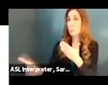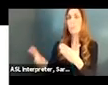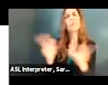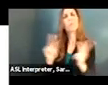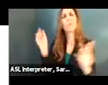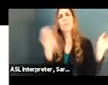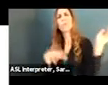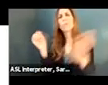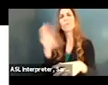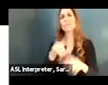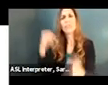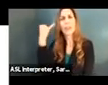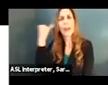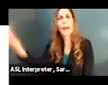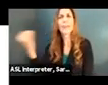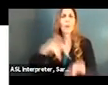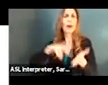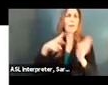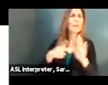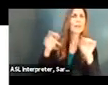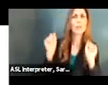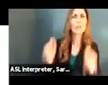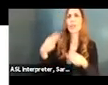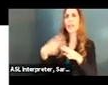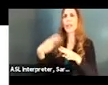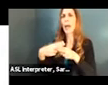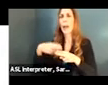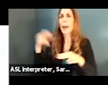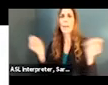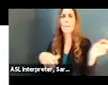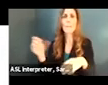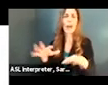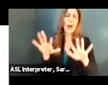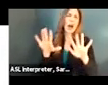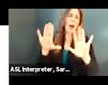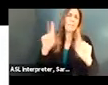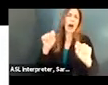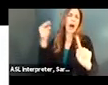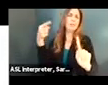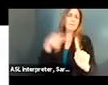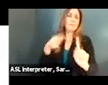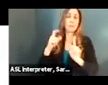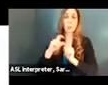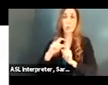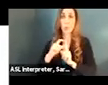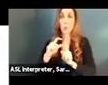different ideas about what it could be called. But the term